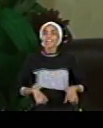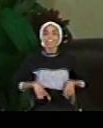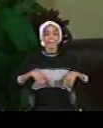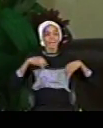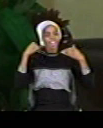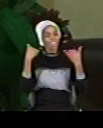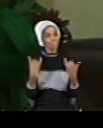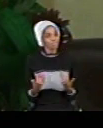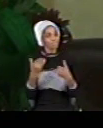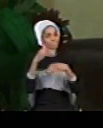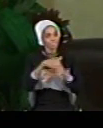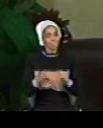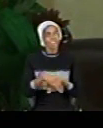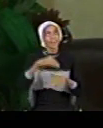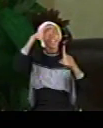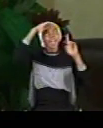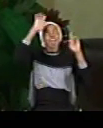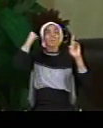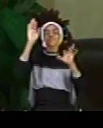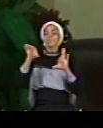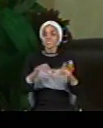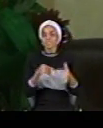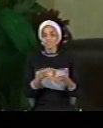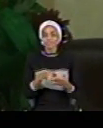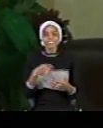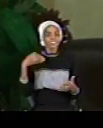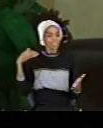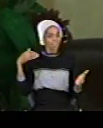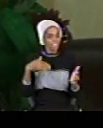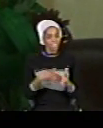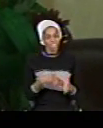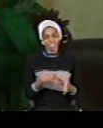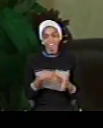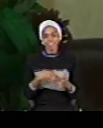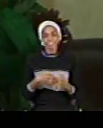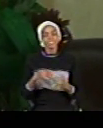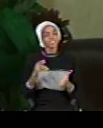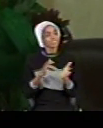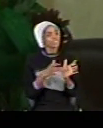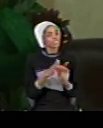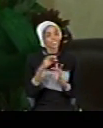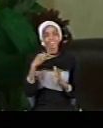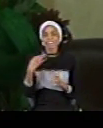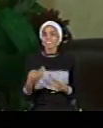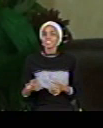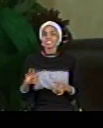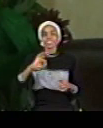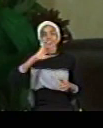Tonight in my life, he will do it again. Jesus of